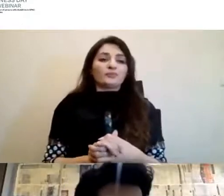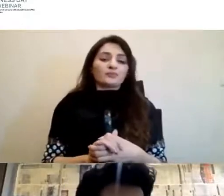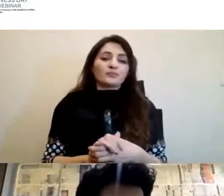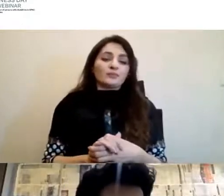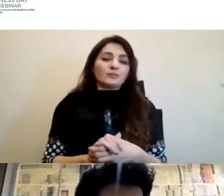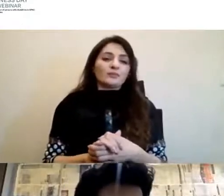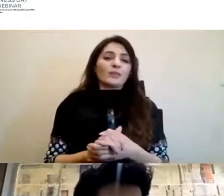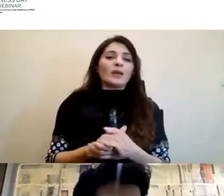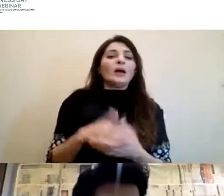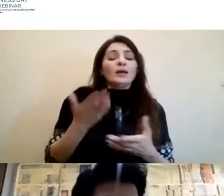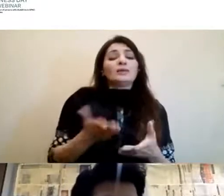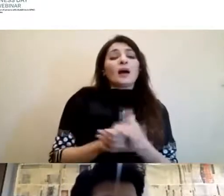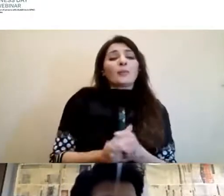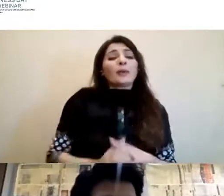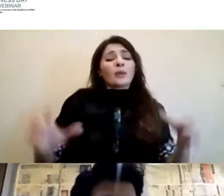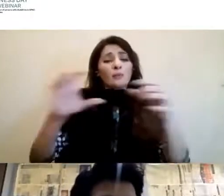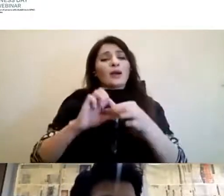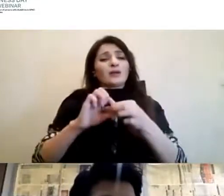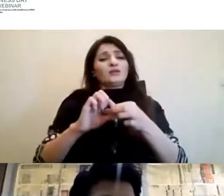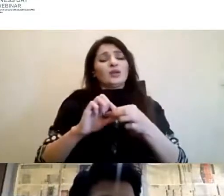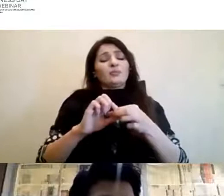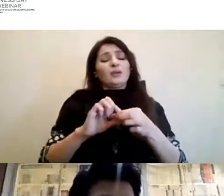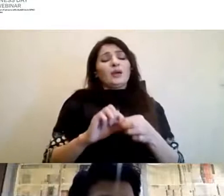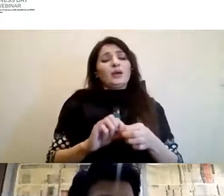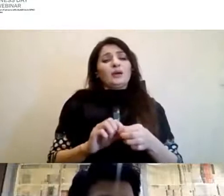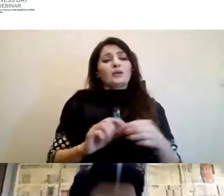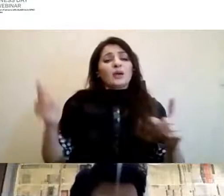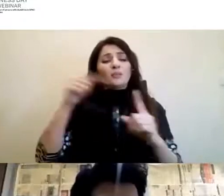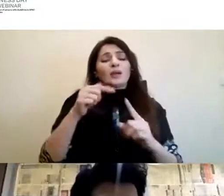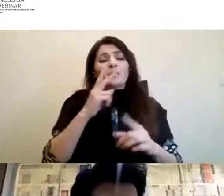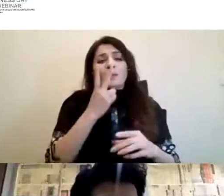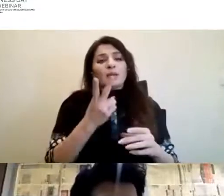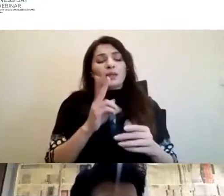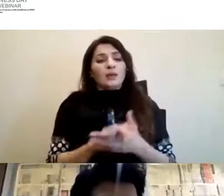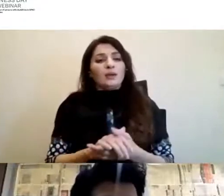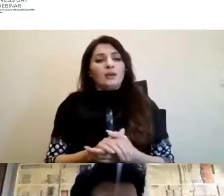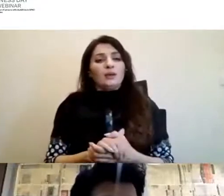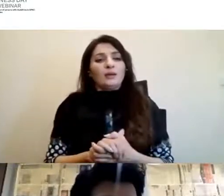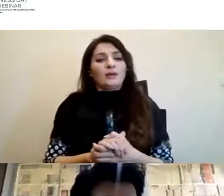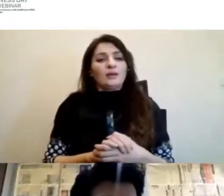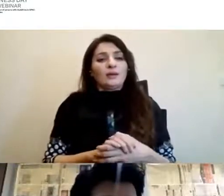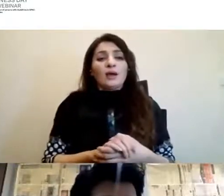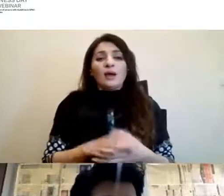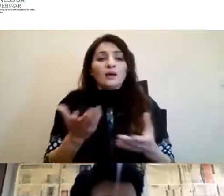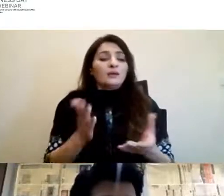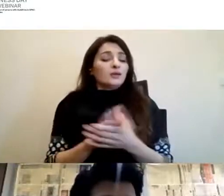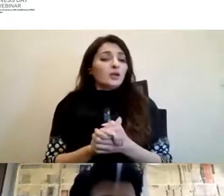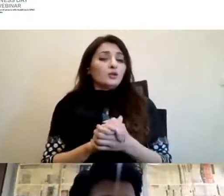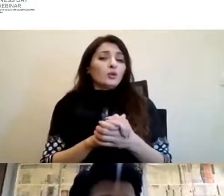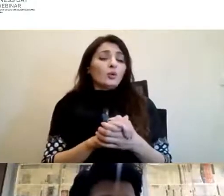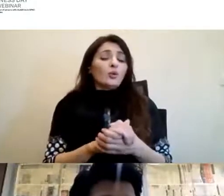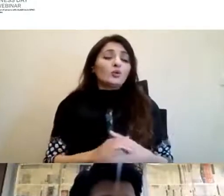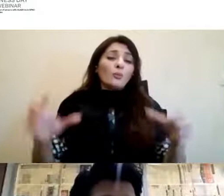of partnership in the initial part of your response. And we really should see partnerships as being essential